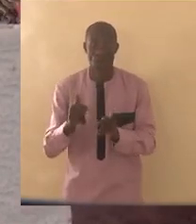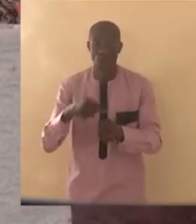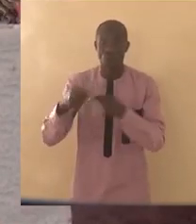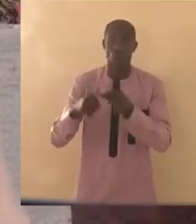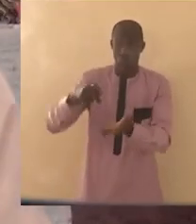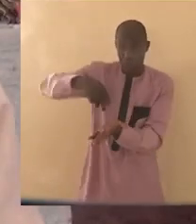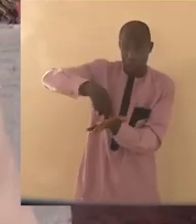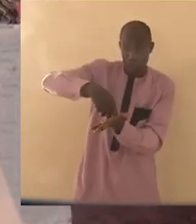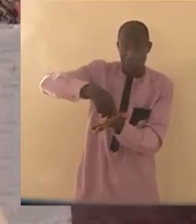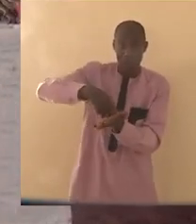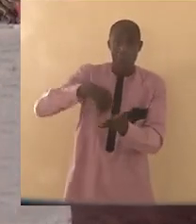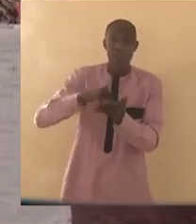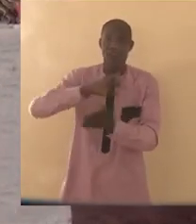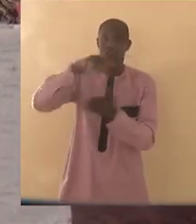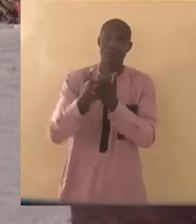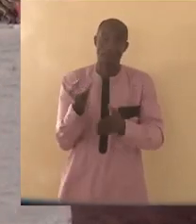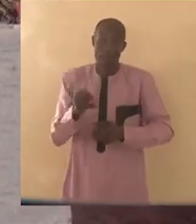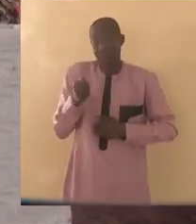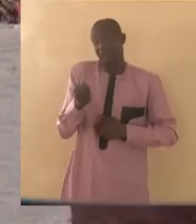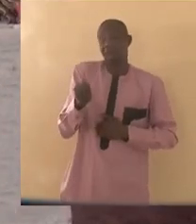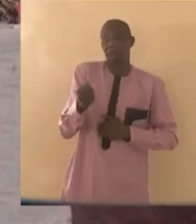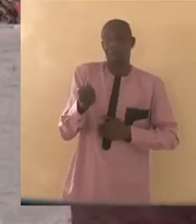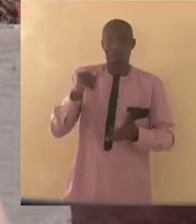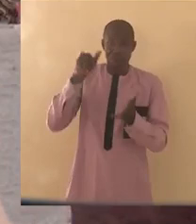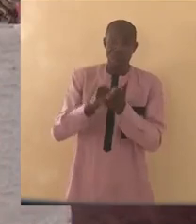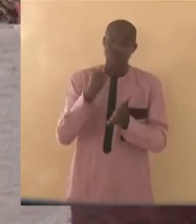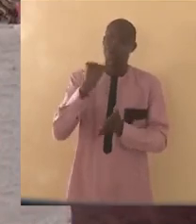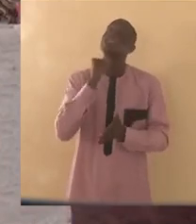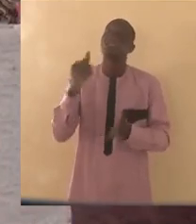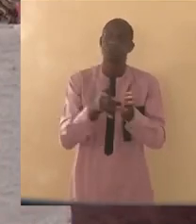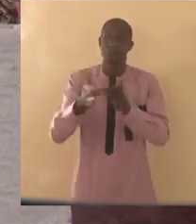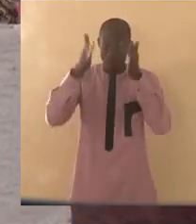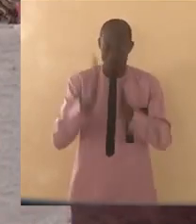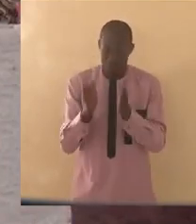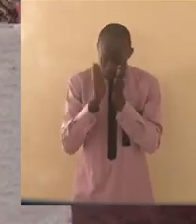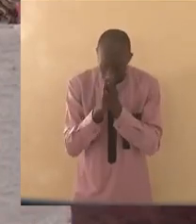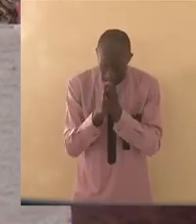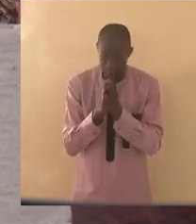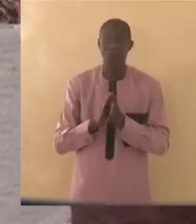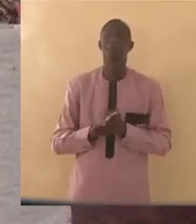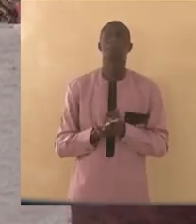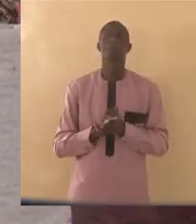Some people go to kneel down and it is all about themselves. That is not Christian prayer.